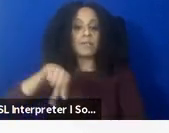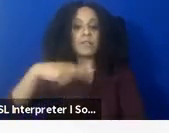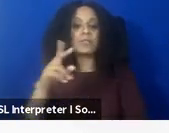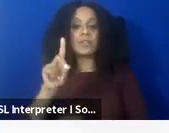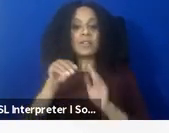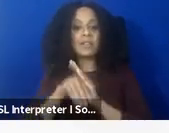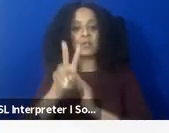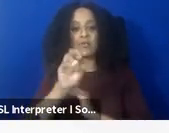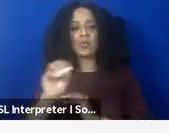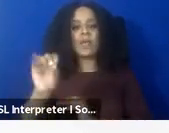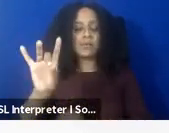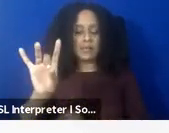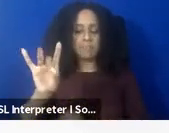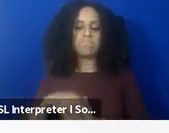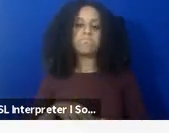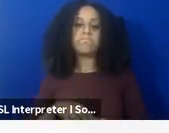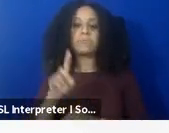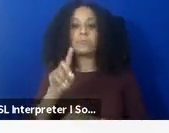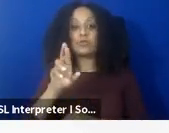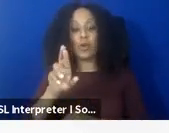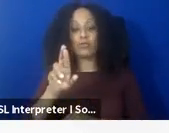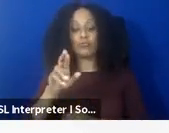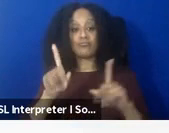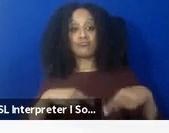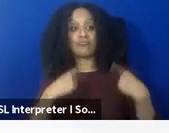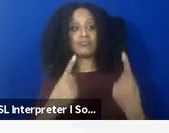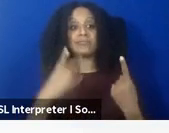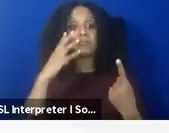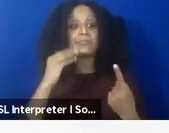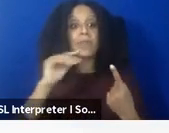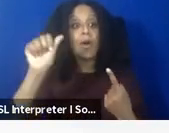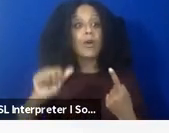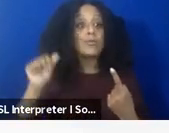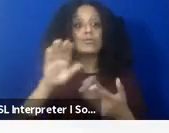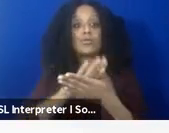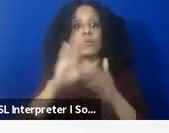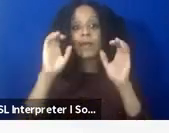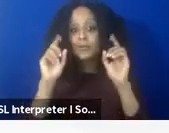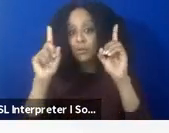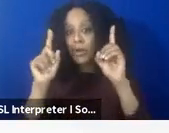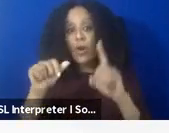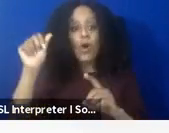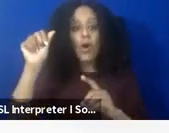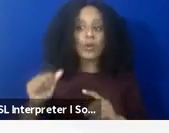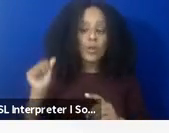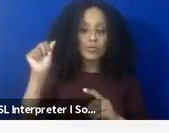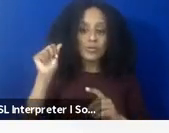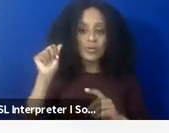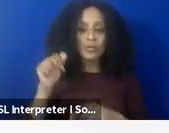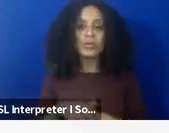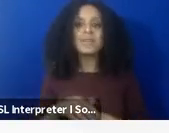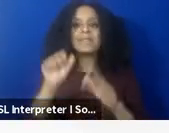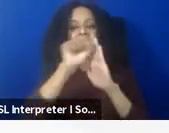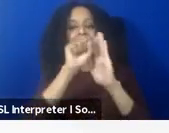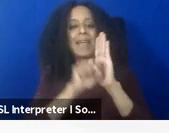in 2008. Dr. Dow's experience in audiology is in school educational audiology, state